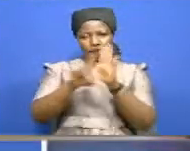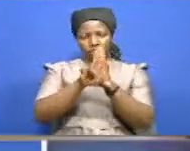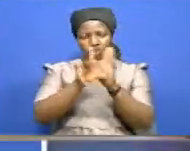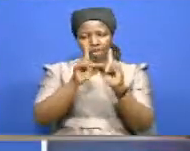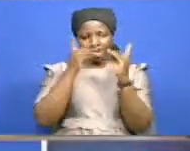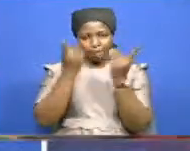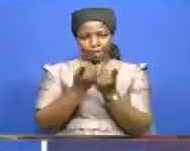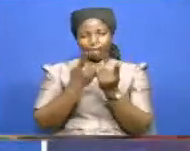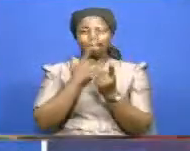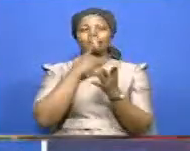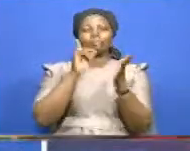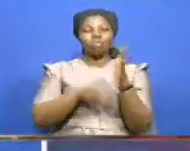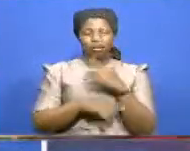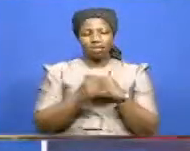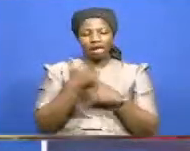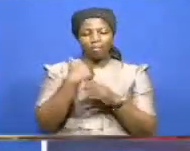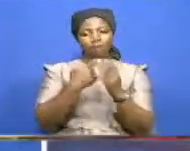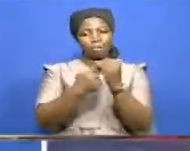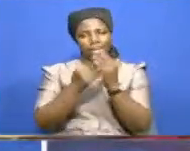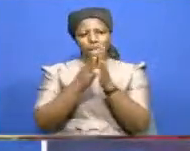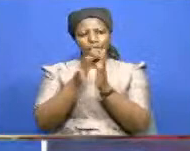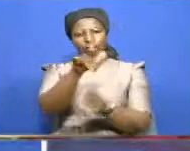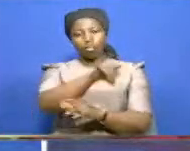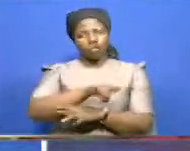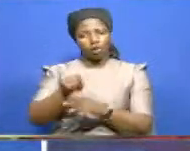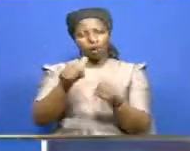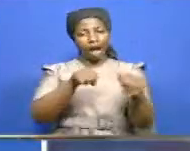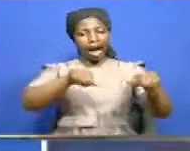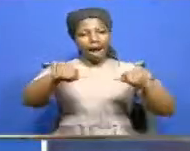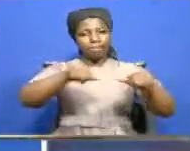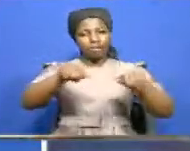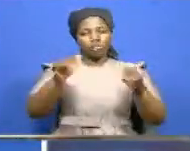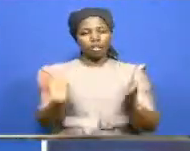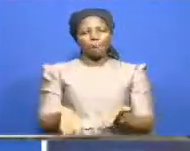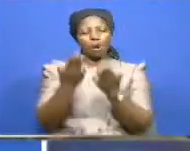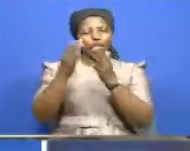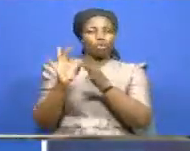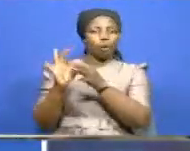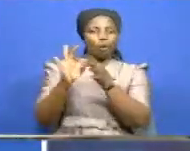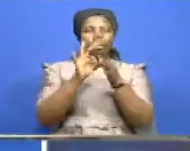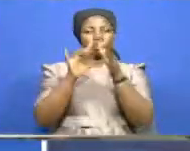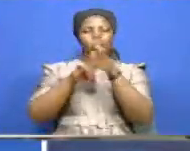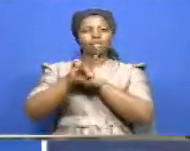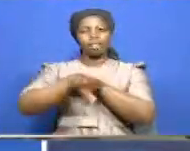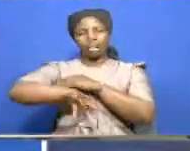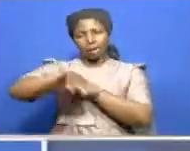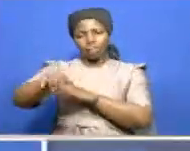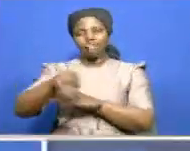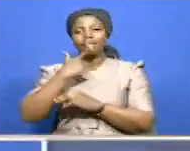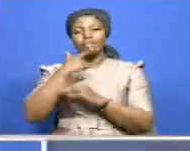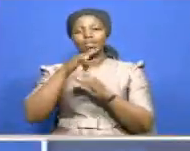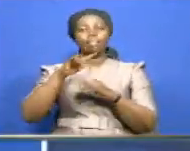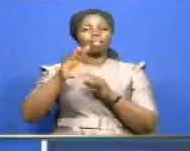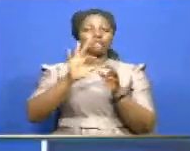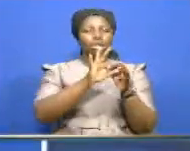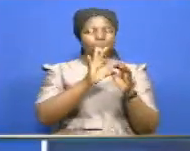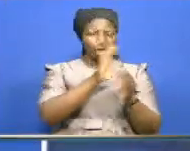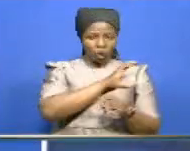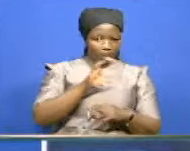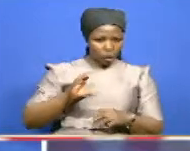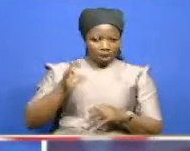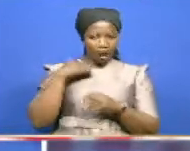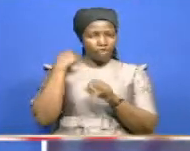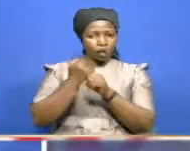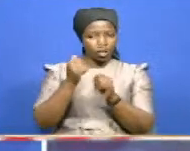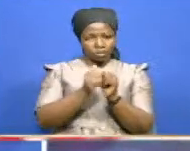Mwengi said they have partnered with the local administration to enhance cohesion within the county. He said the commission has partnered with the national